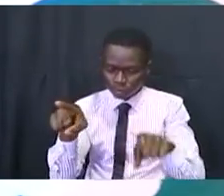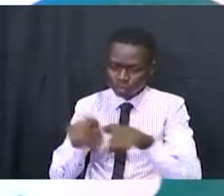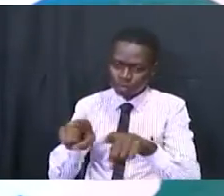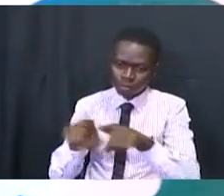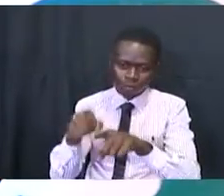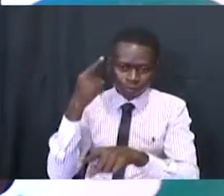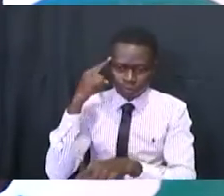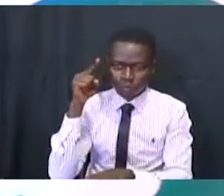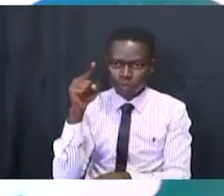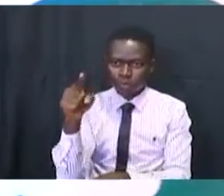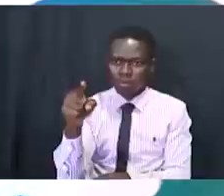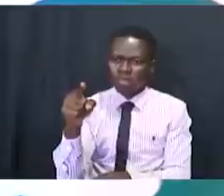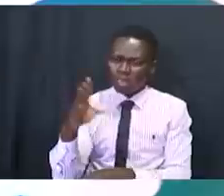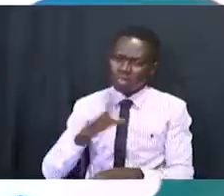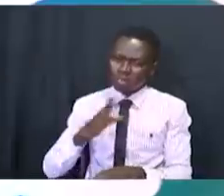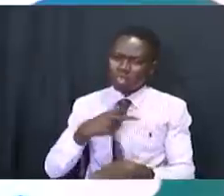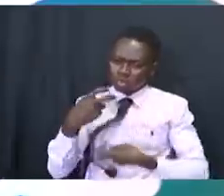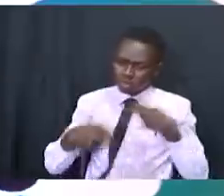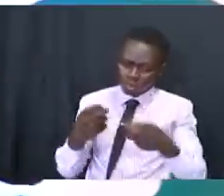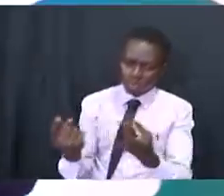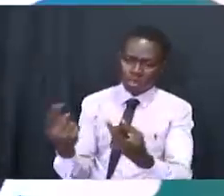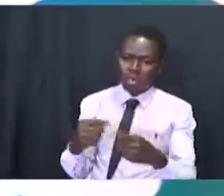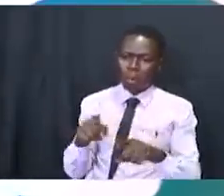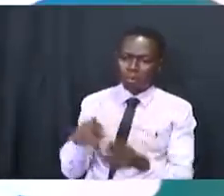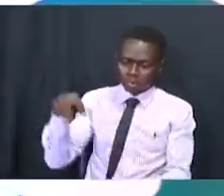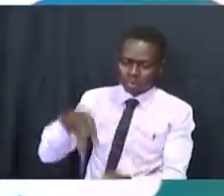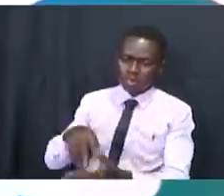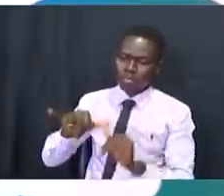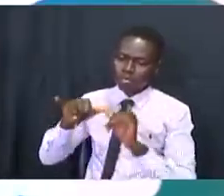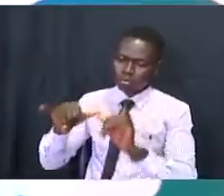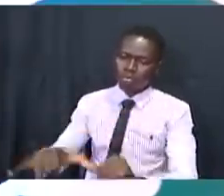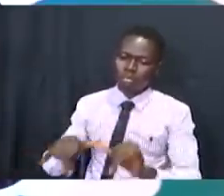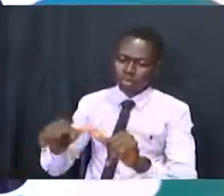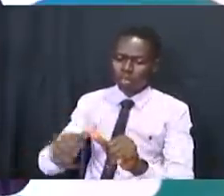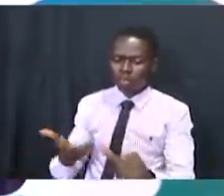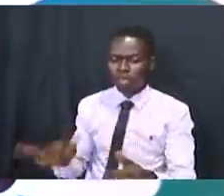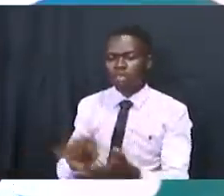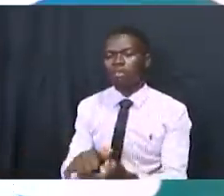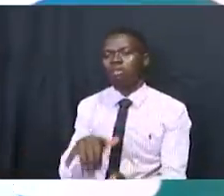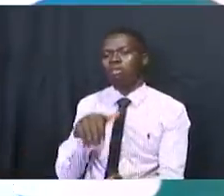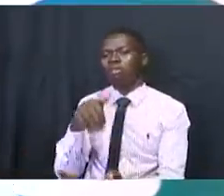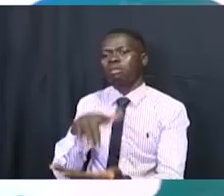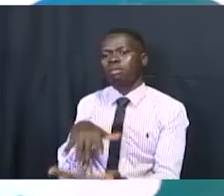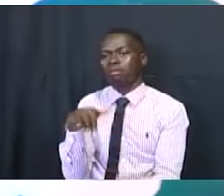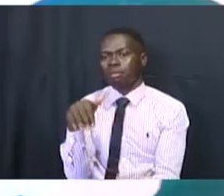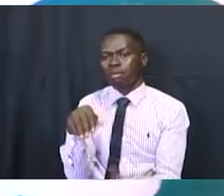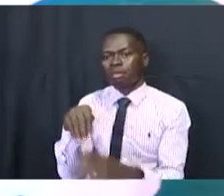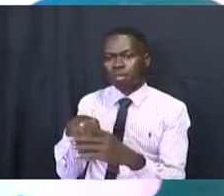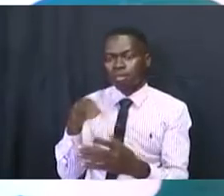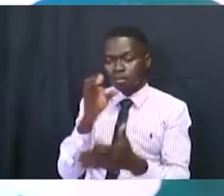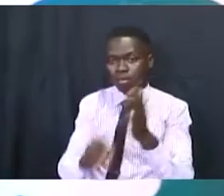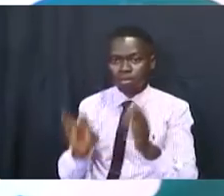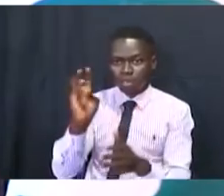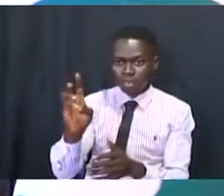As for you, there will be persecution, but stand and continue what you have learned. See, in chapter 6 of Daniel, he